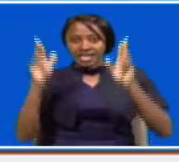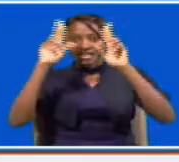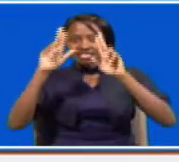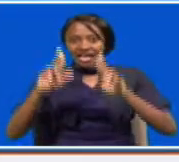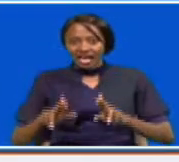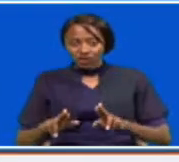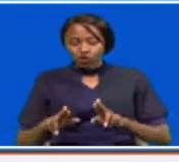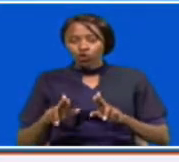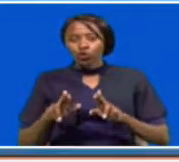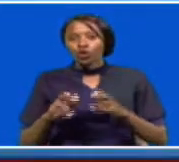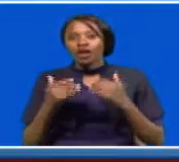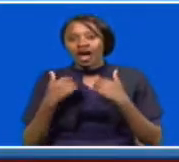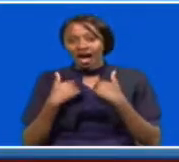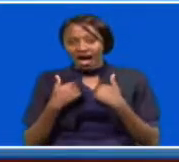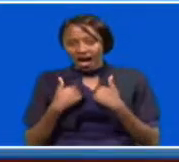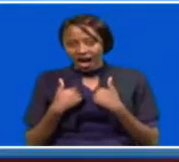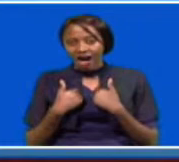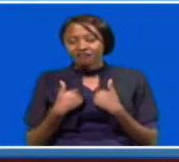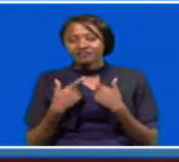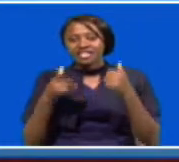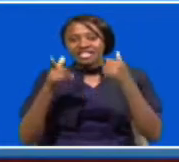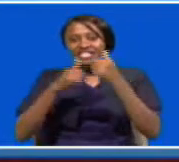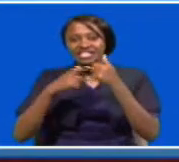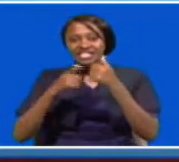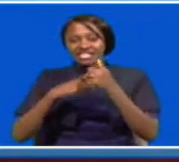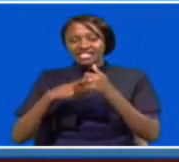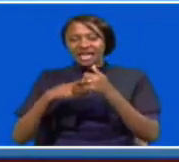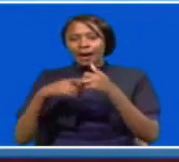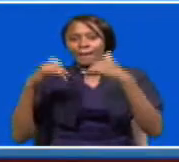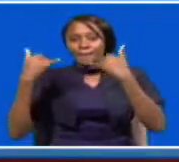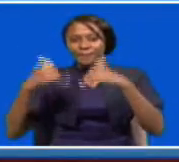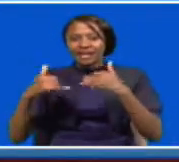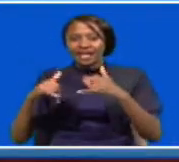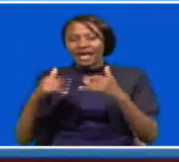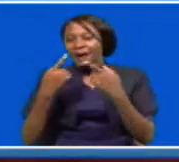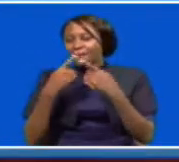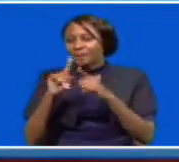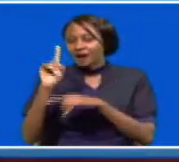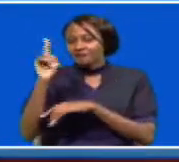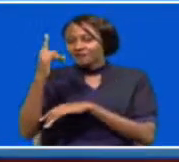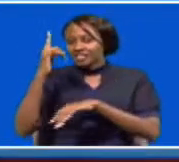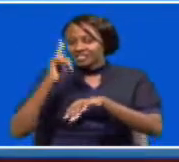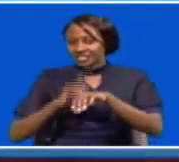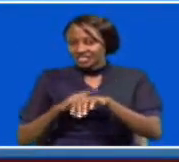international scene, at risk of going 6 games without a win for the first time under Jurgen Klopp,